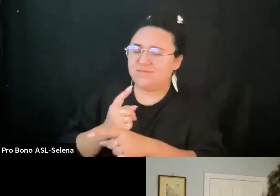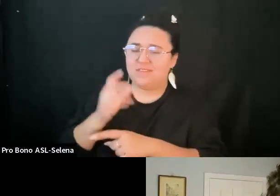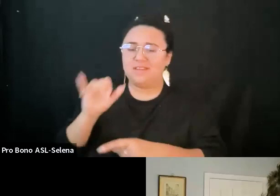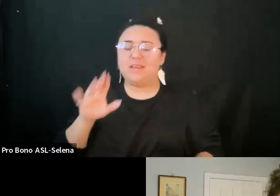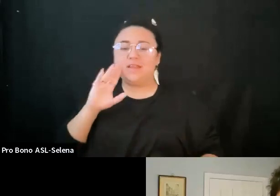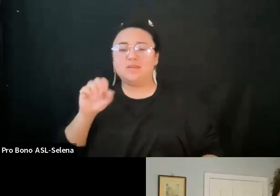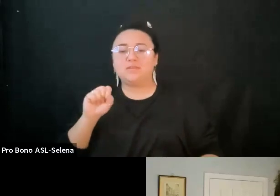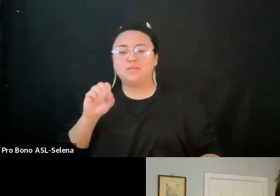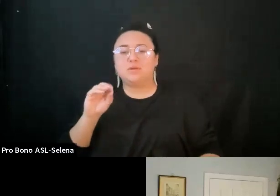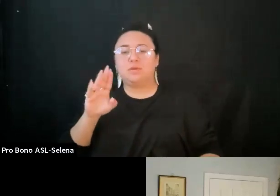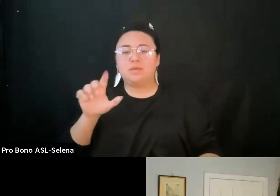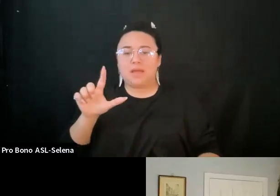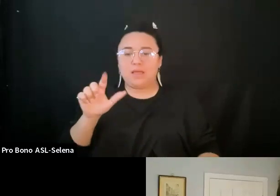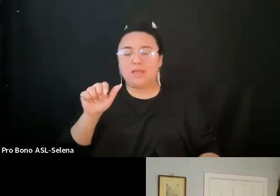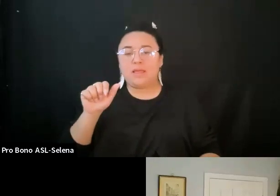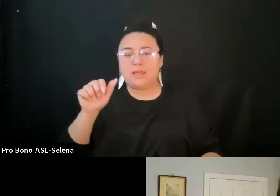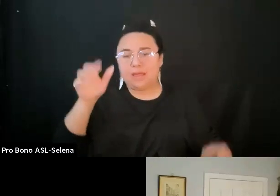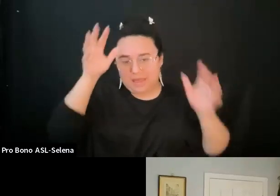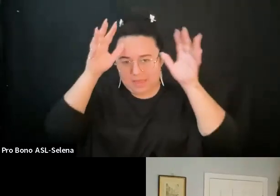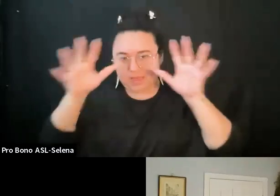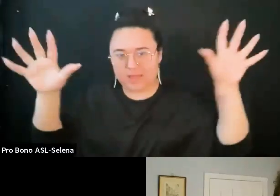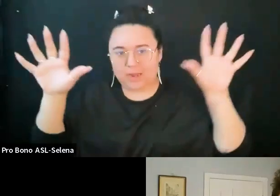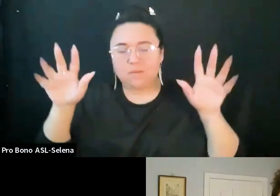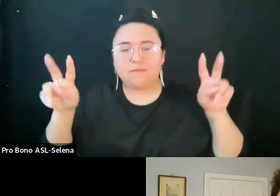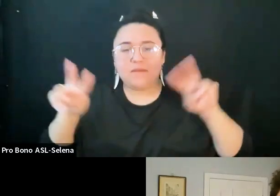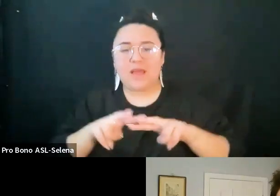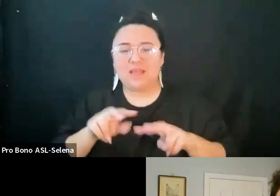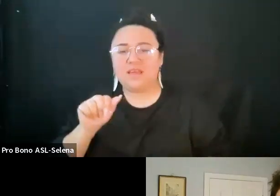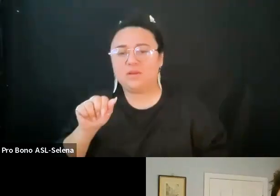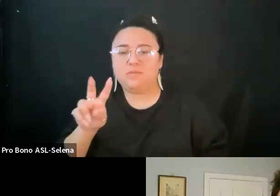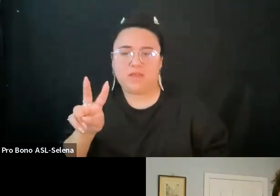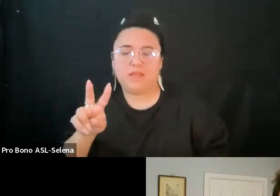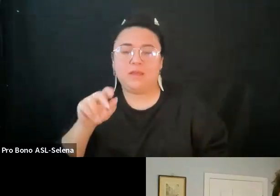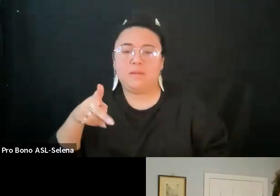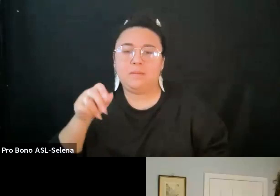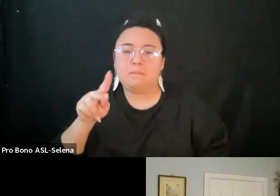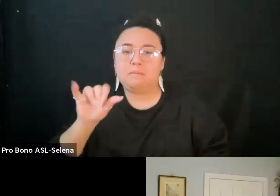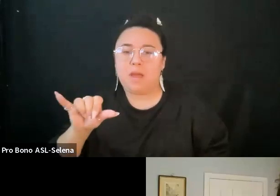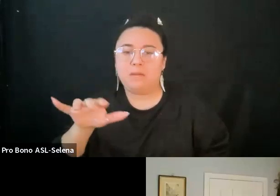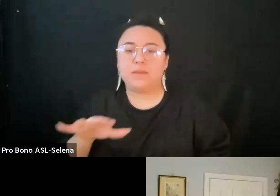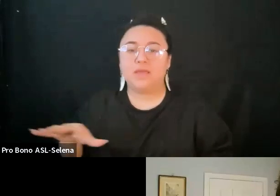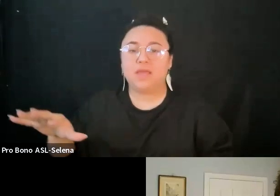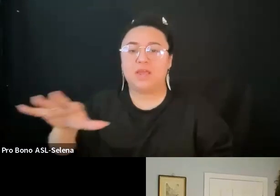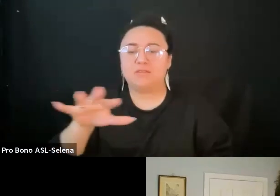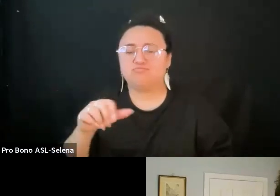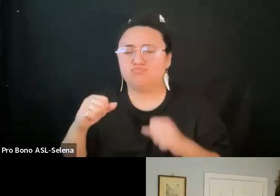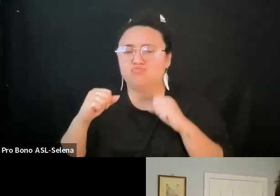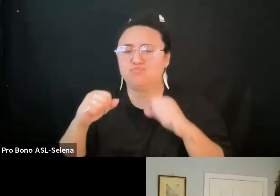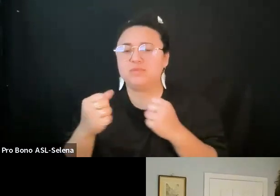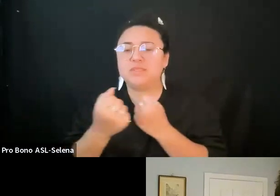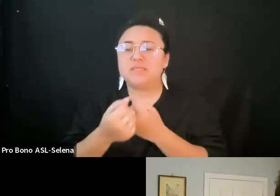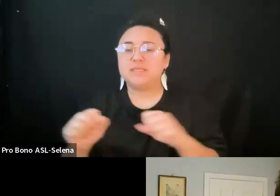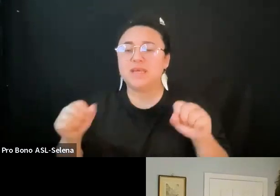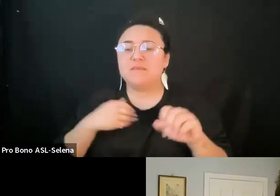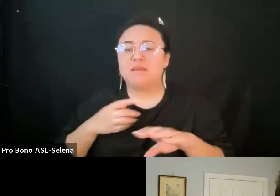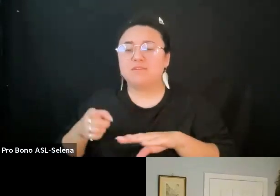SoCal they have Antelope Valley. Okay. And that's a poppy reserve down there. And it's really safe. It has trails and stuff